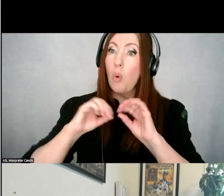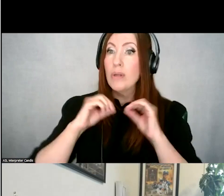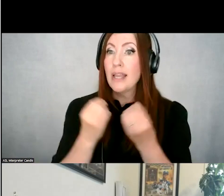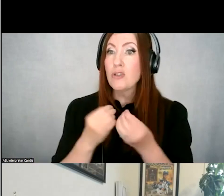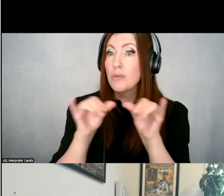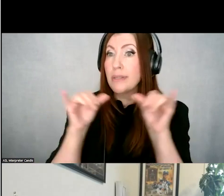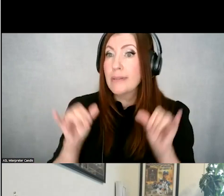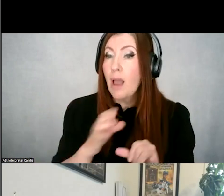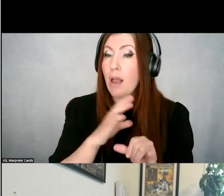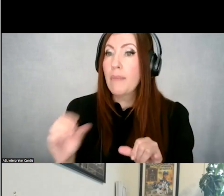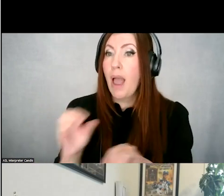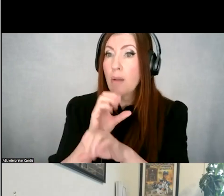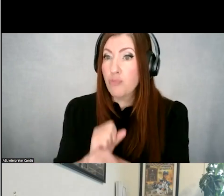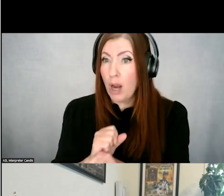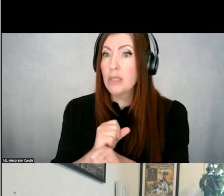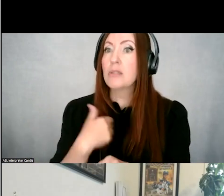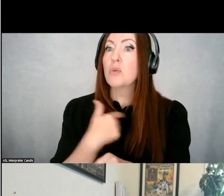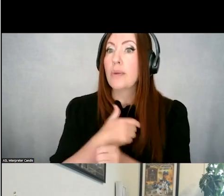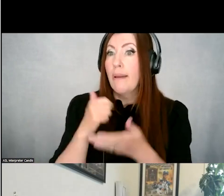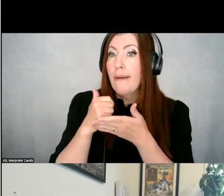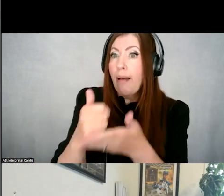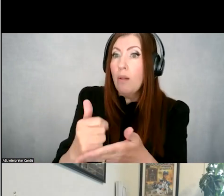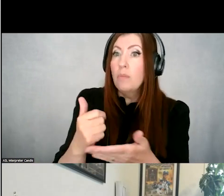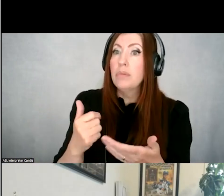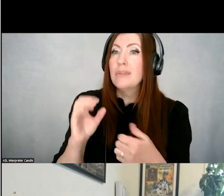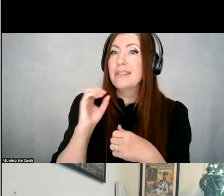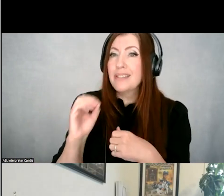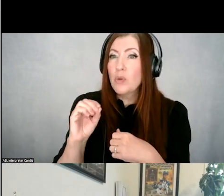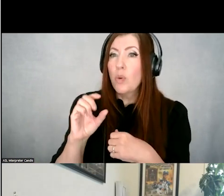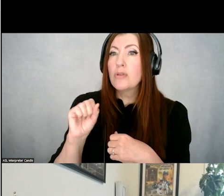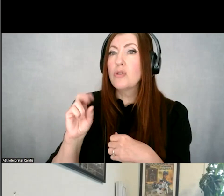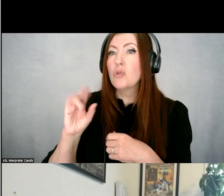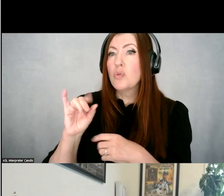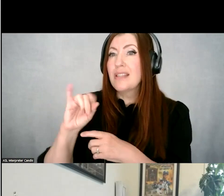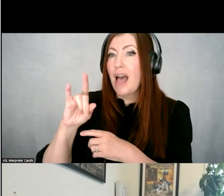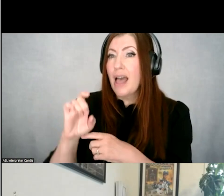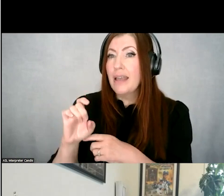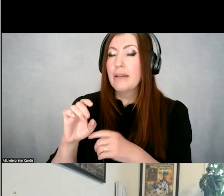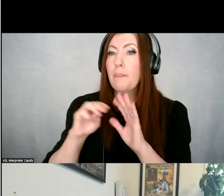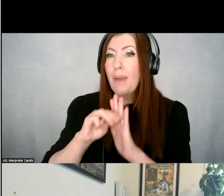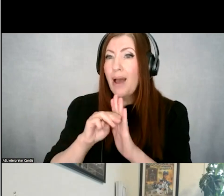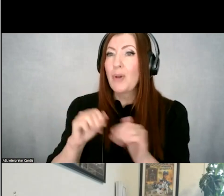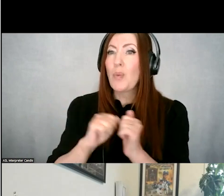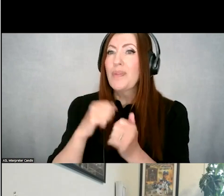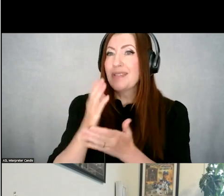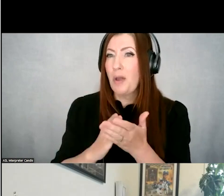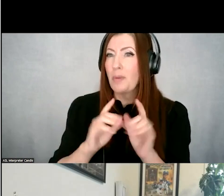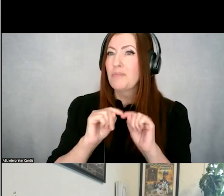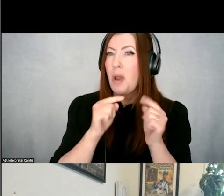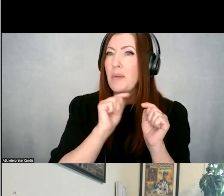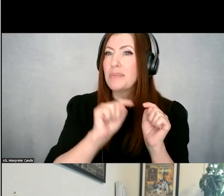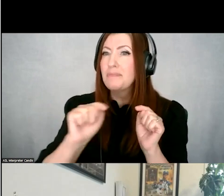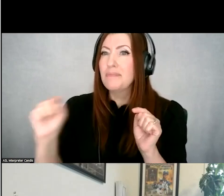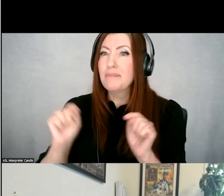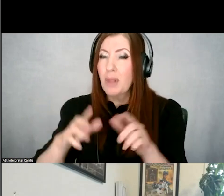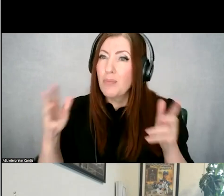systems and practices, so we help with the zero suicide model with some of our tribes. We want to promote